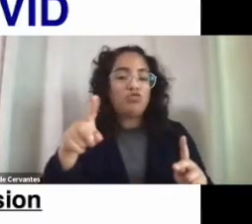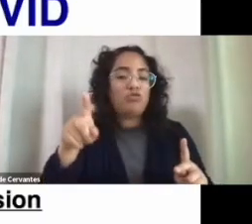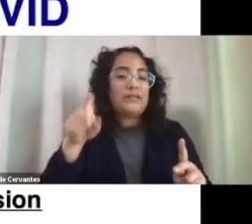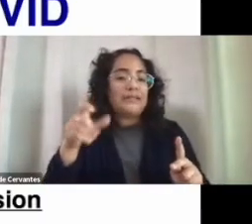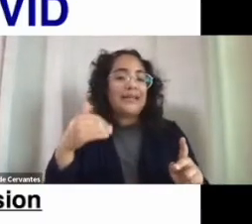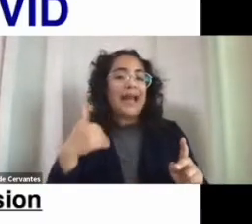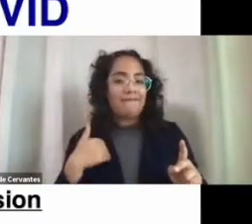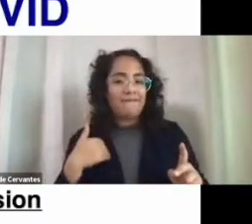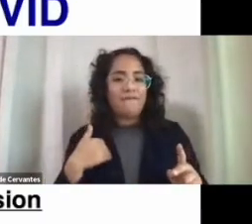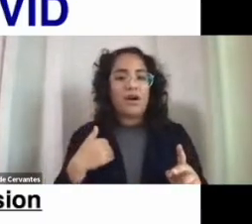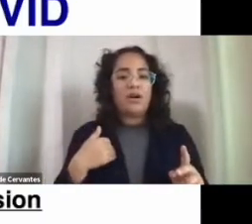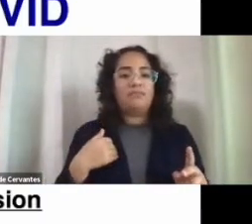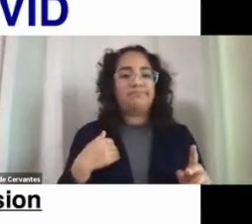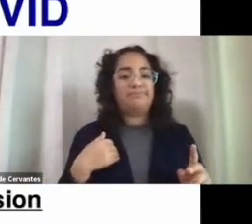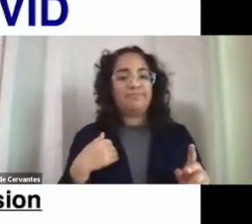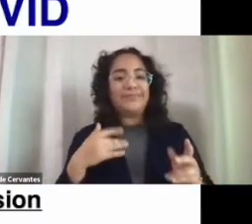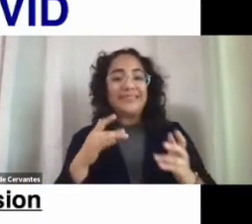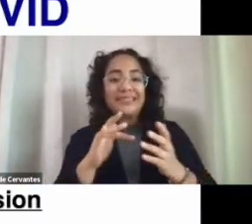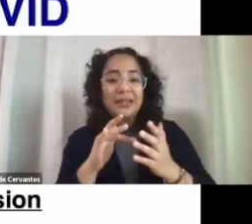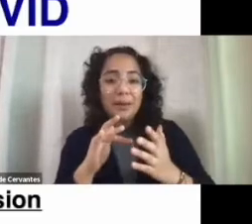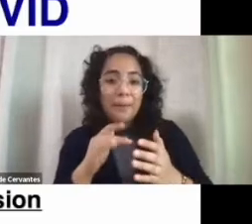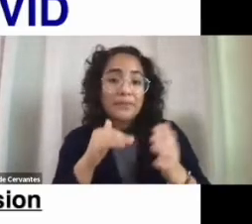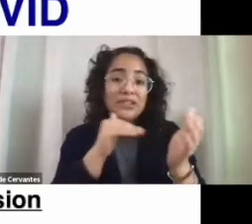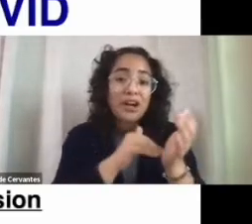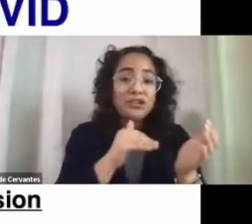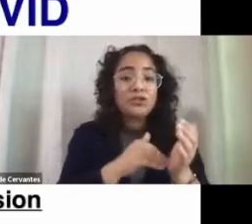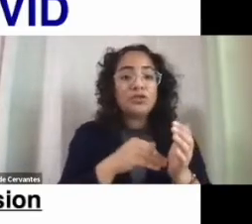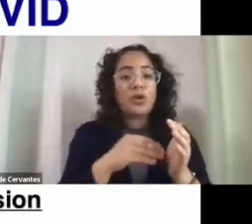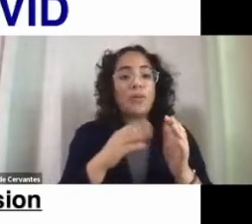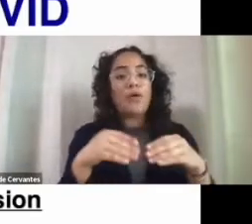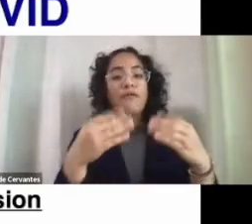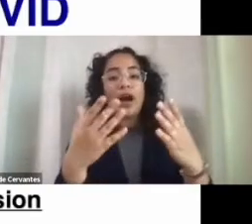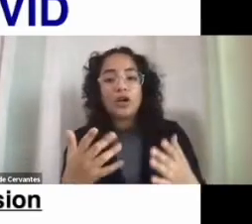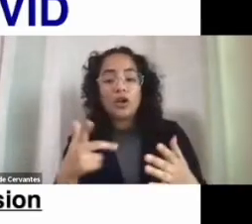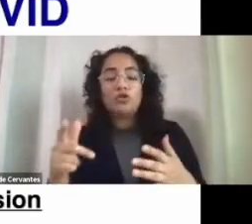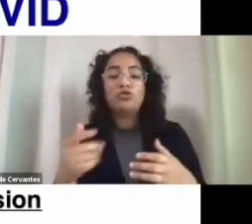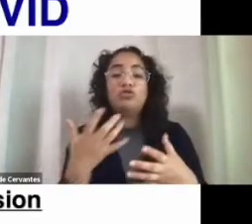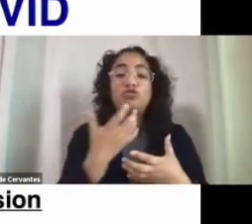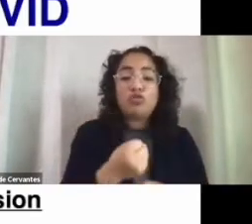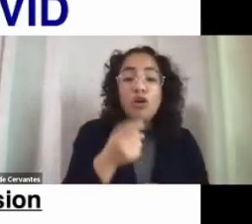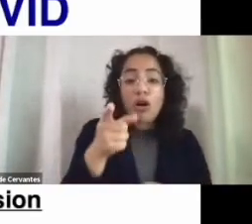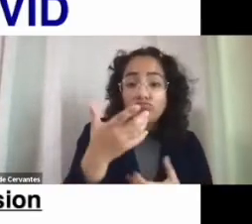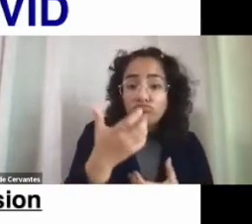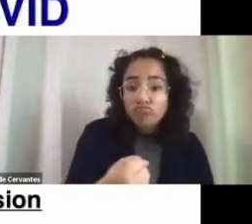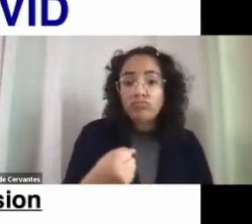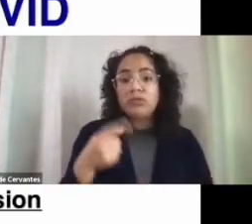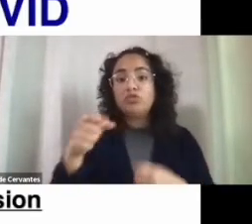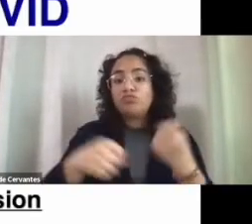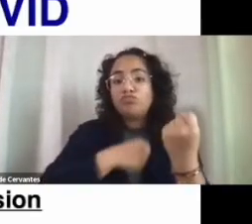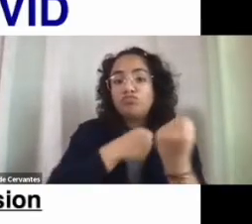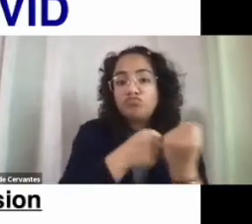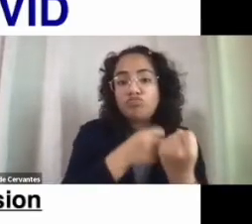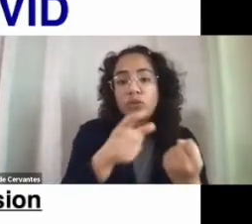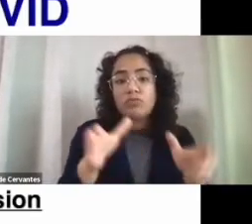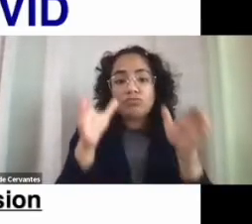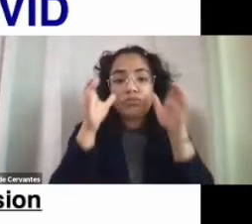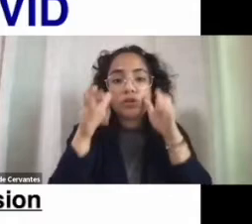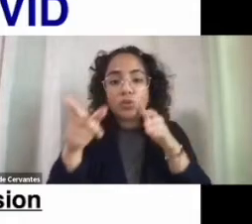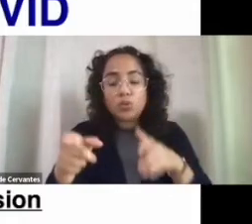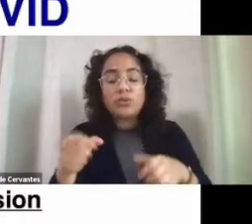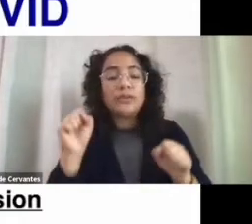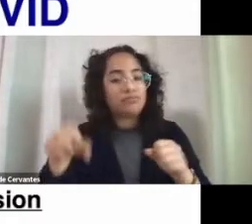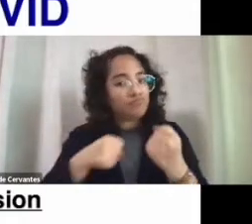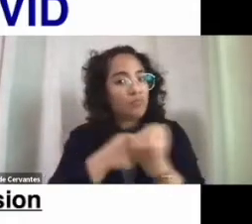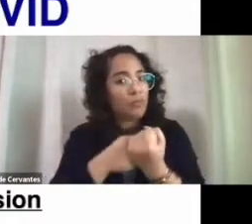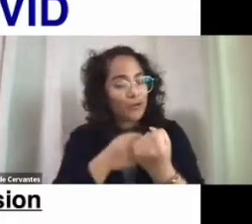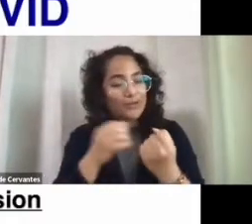who you trust and who can advocate for you and can listen to you and who can support you, even if